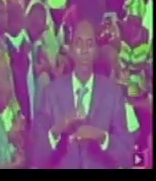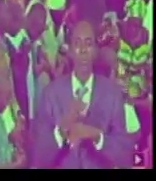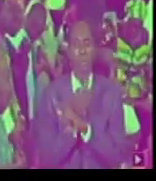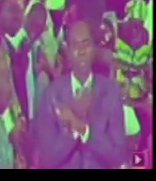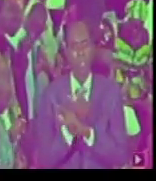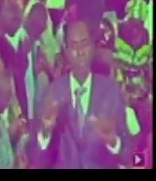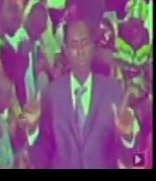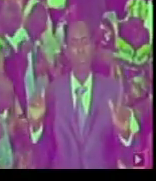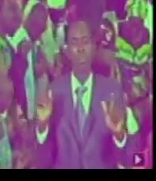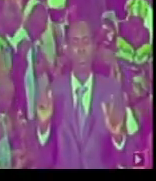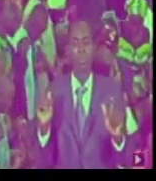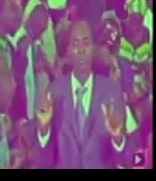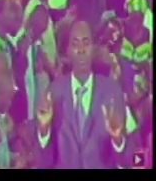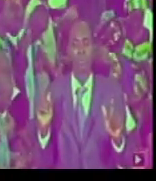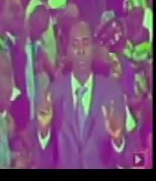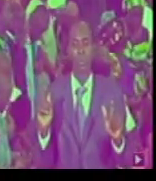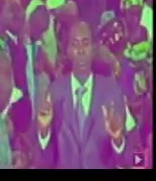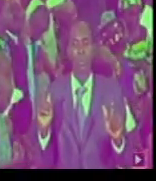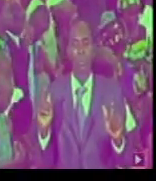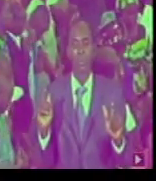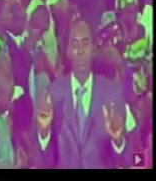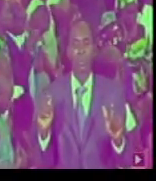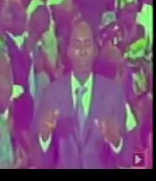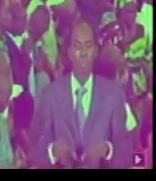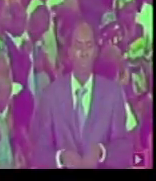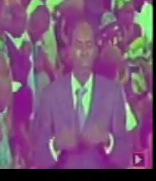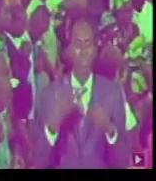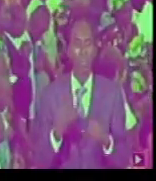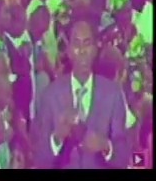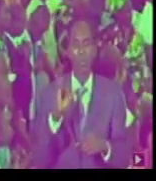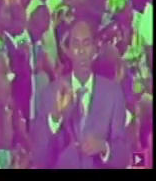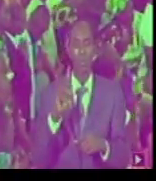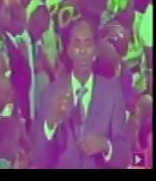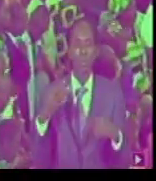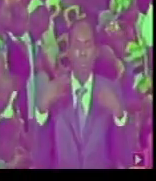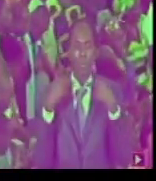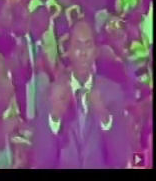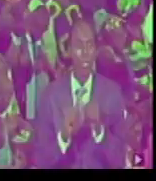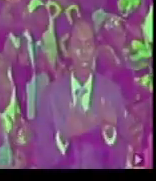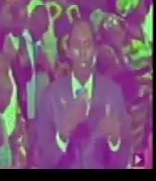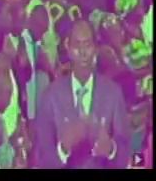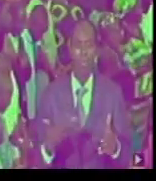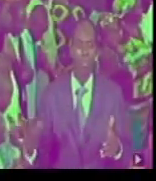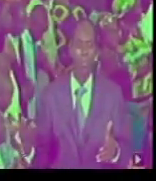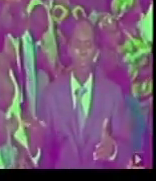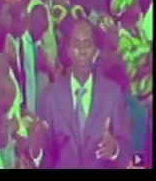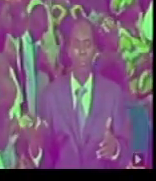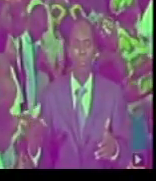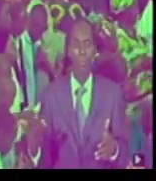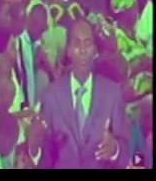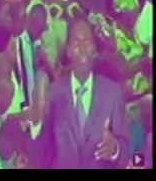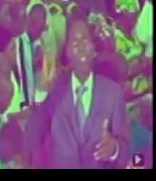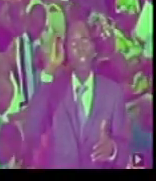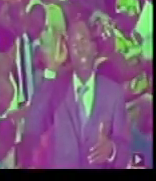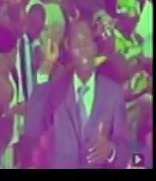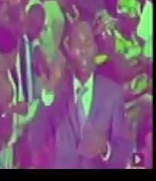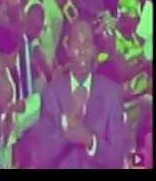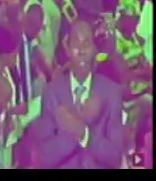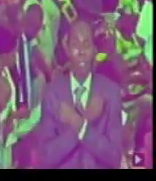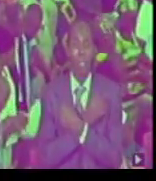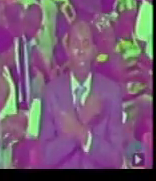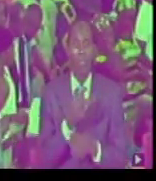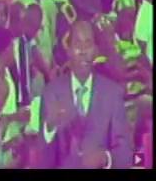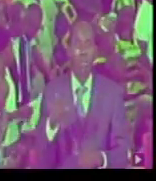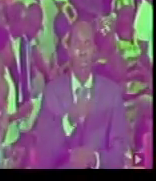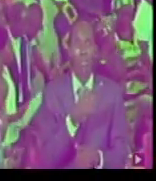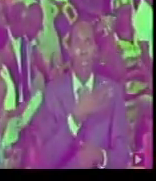liberation, the breaking of yoke, everything. He loves you and he